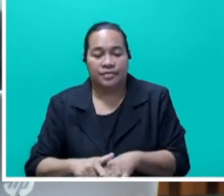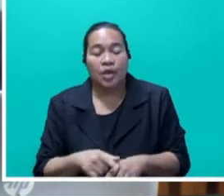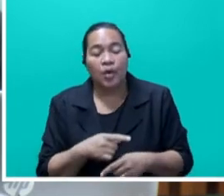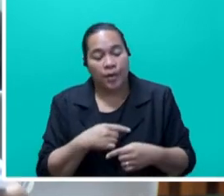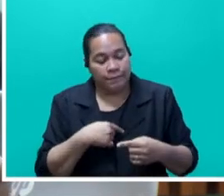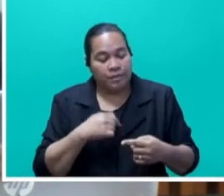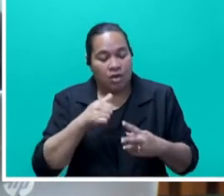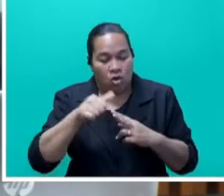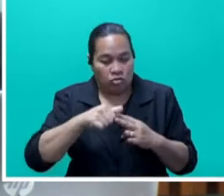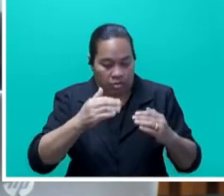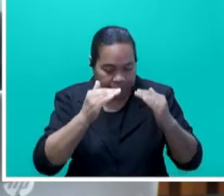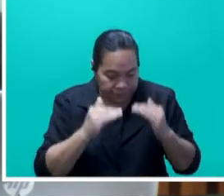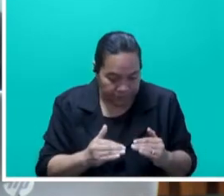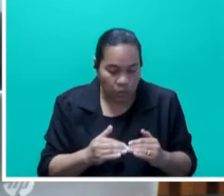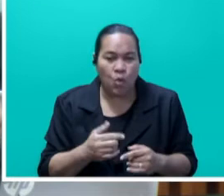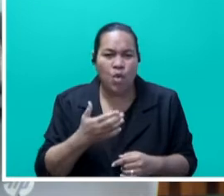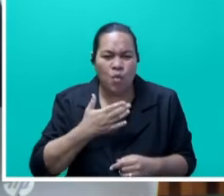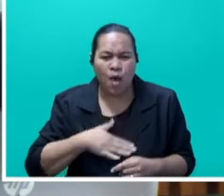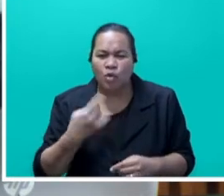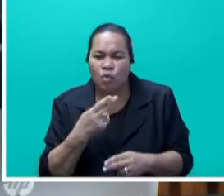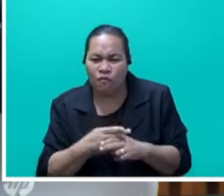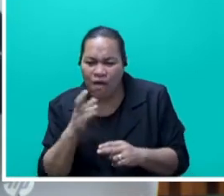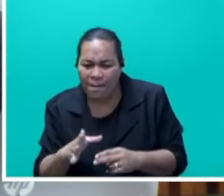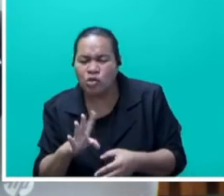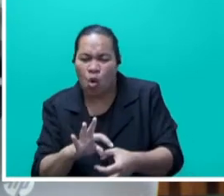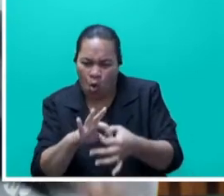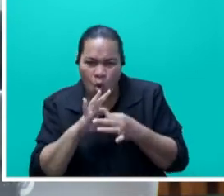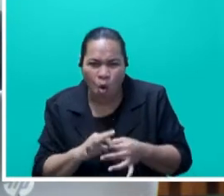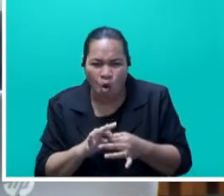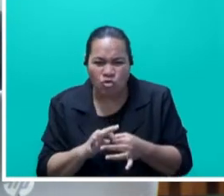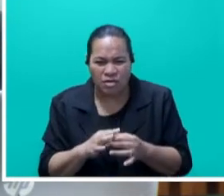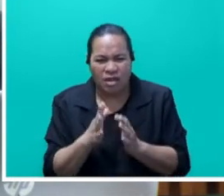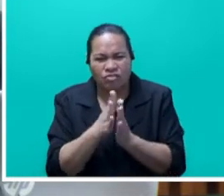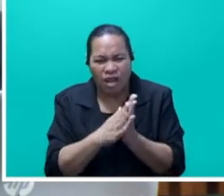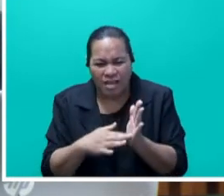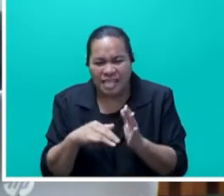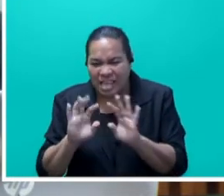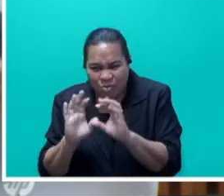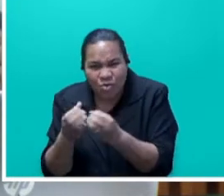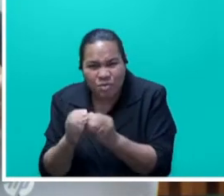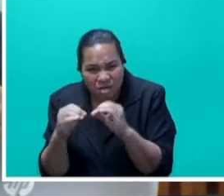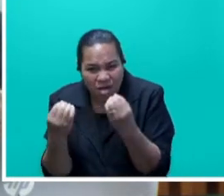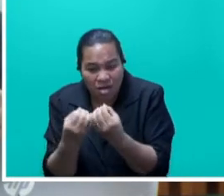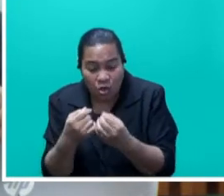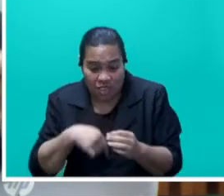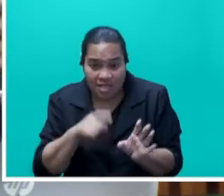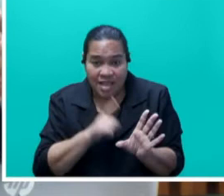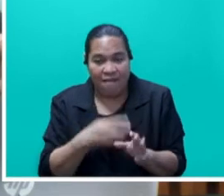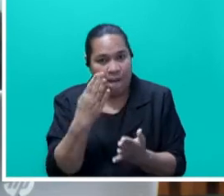are also wanting farmers to own their own tractors in groups. So this year we have a budget